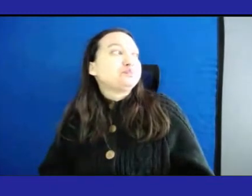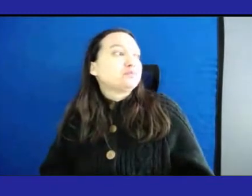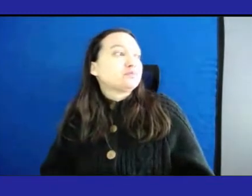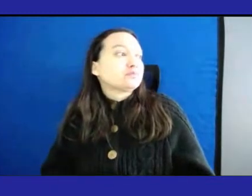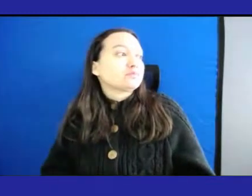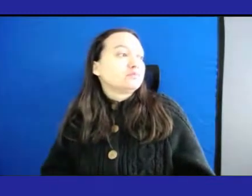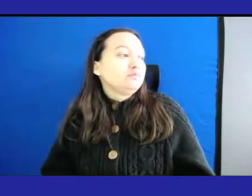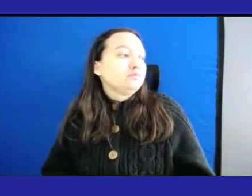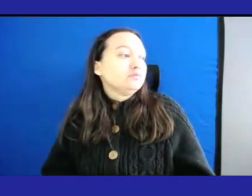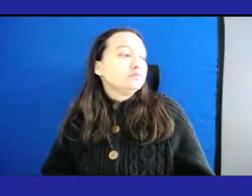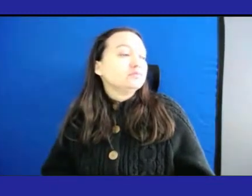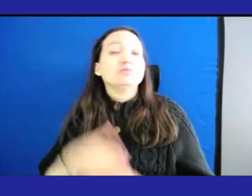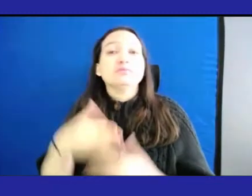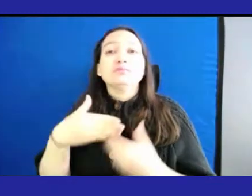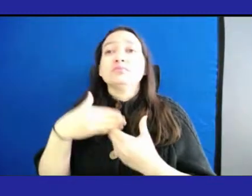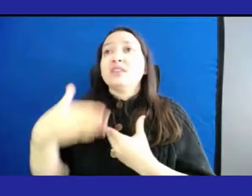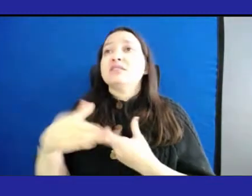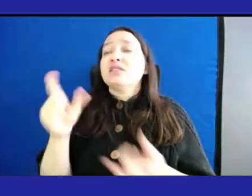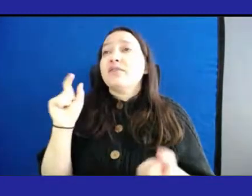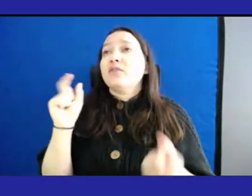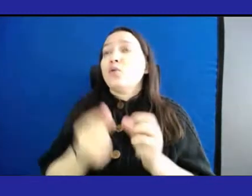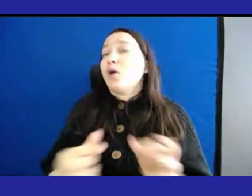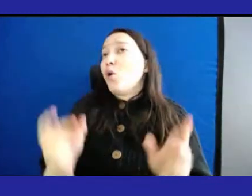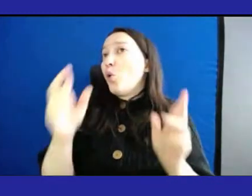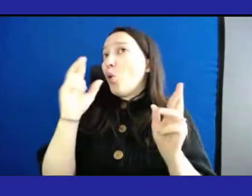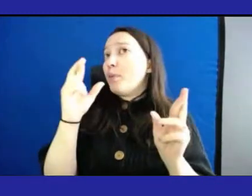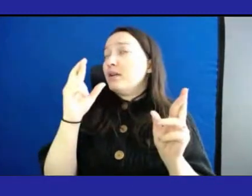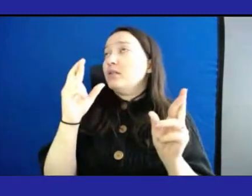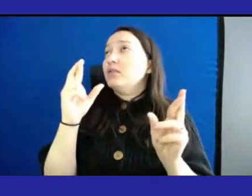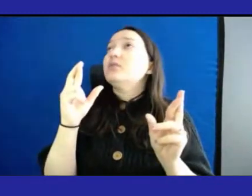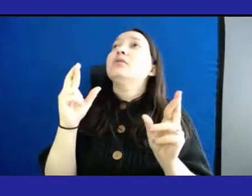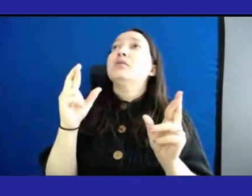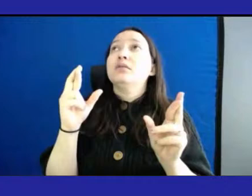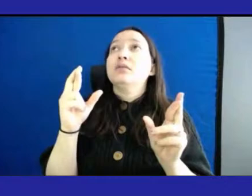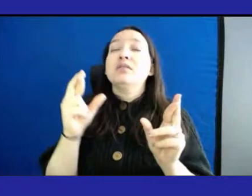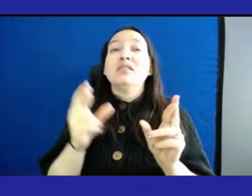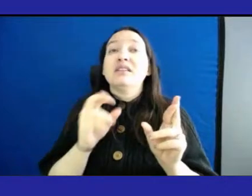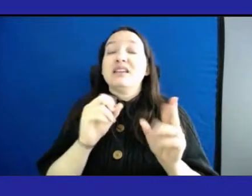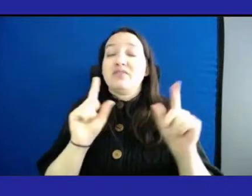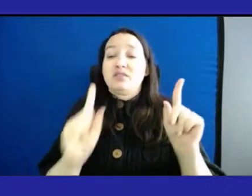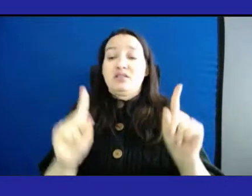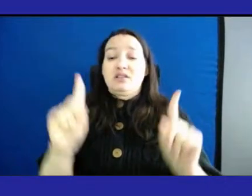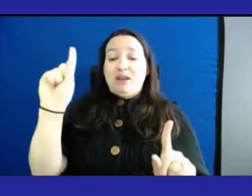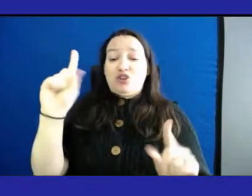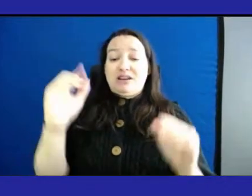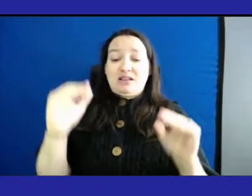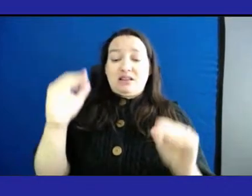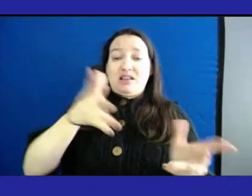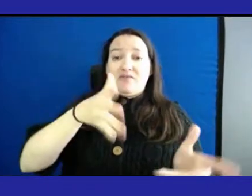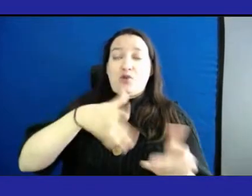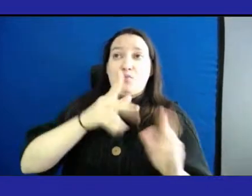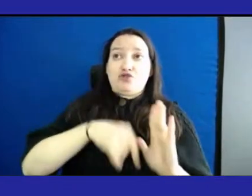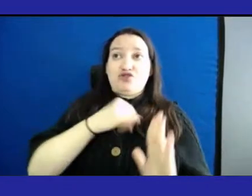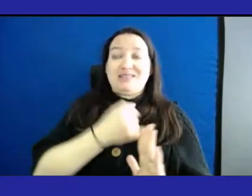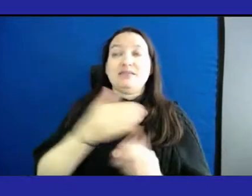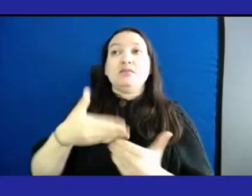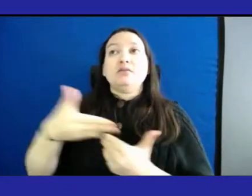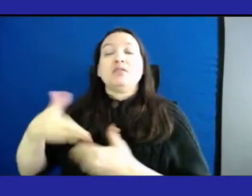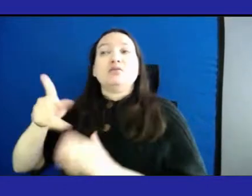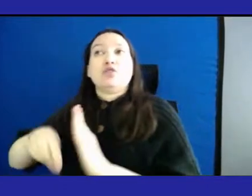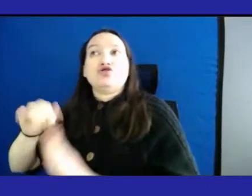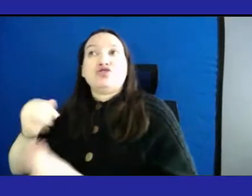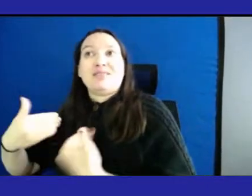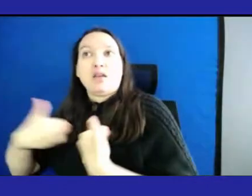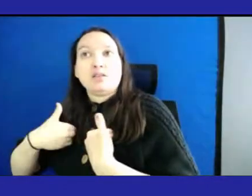next evolution that we hope is that any disparities left over at the end of the project, the next project has that as part of its